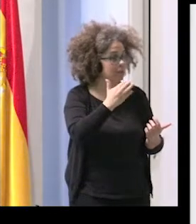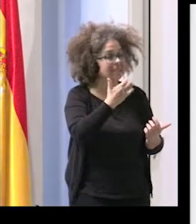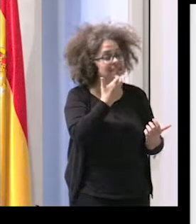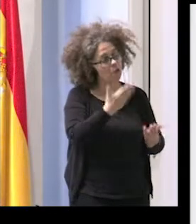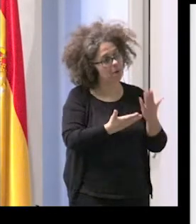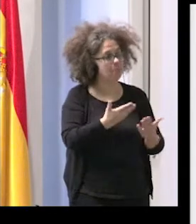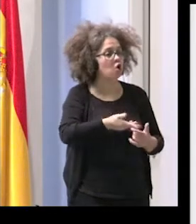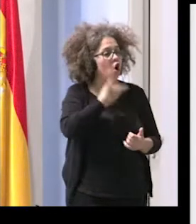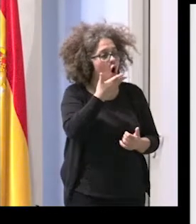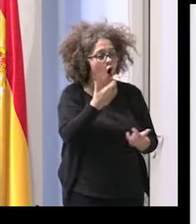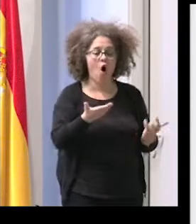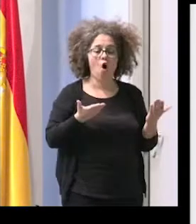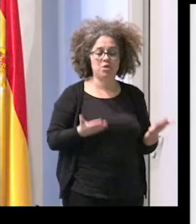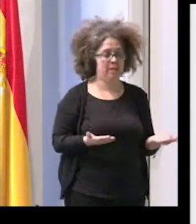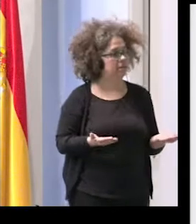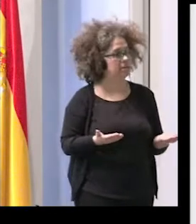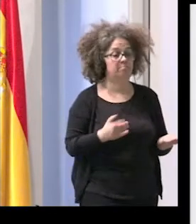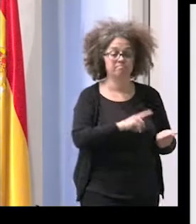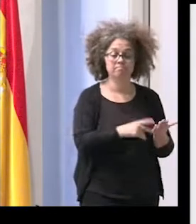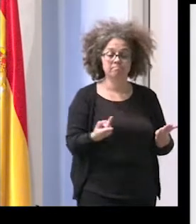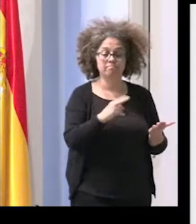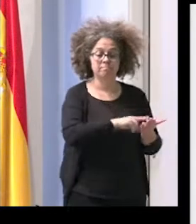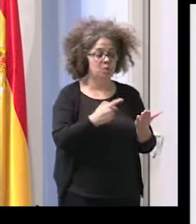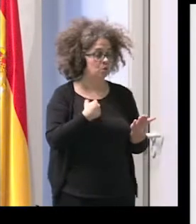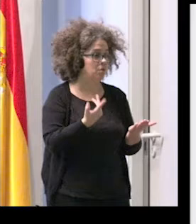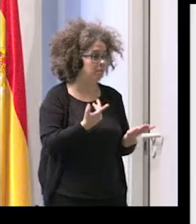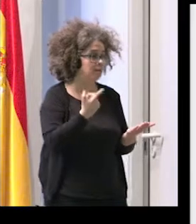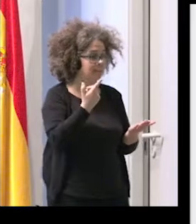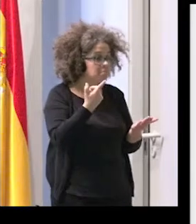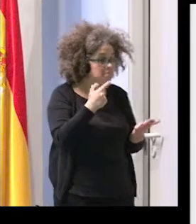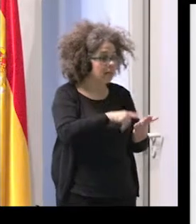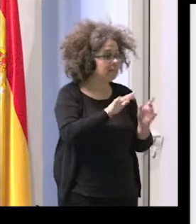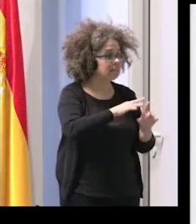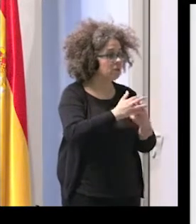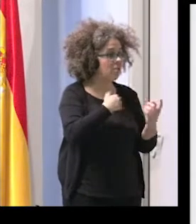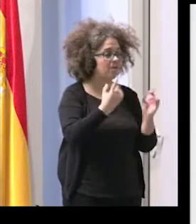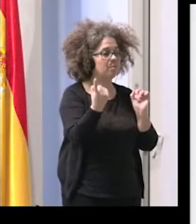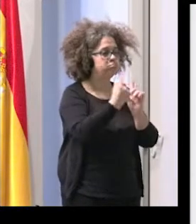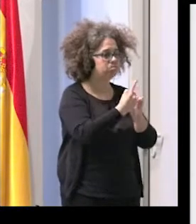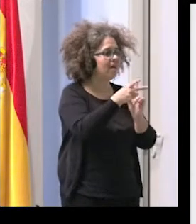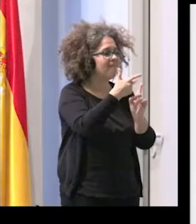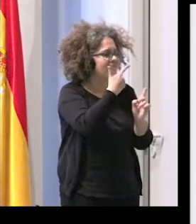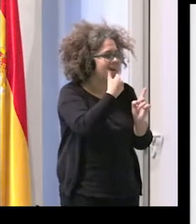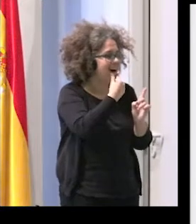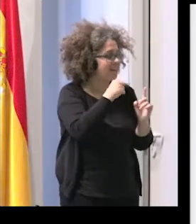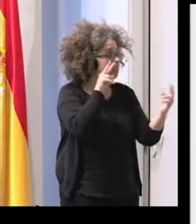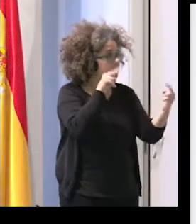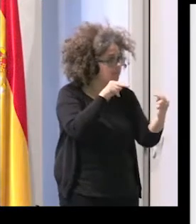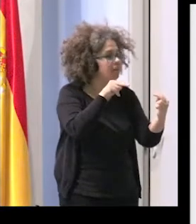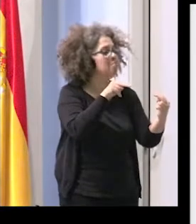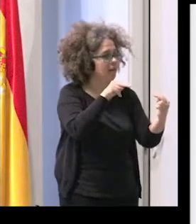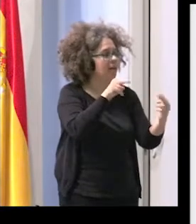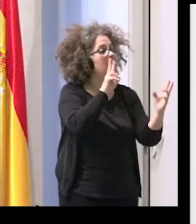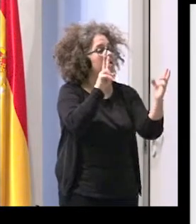indoor, one-on-one situations, so that facilitates their listening. And that's a problem. Now, if we